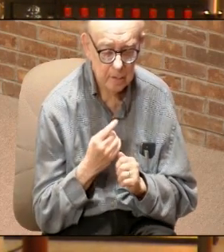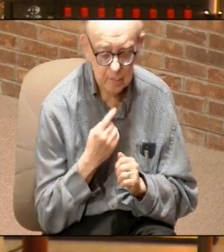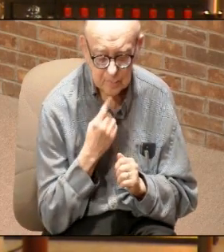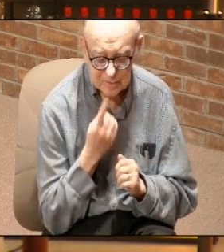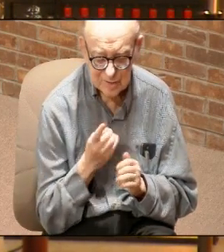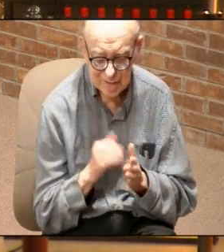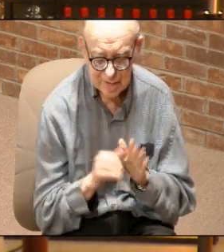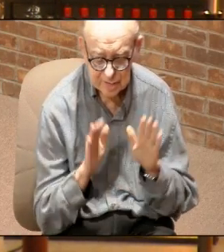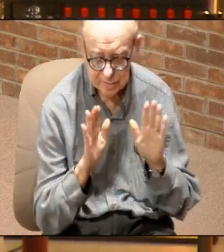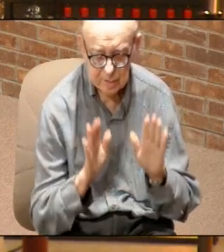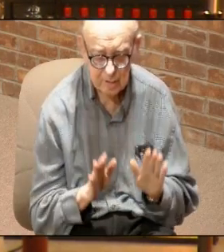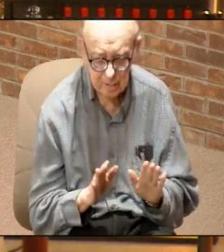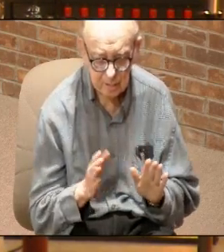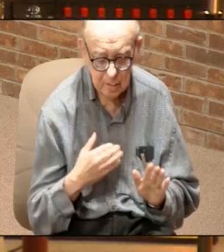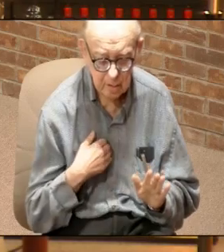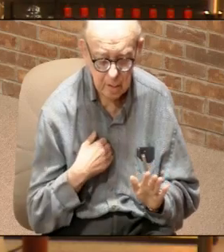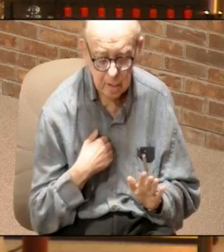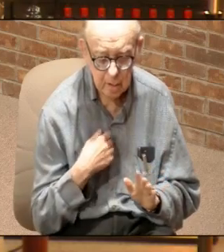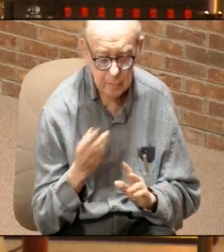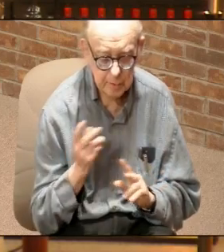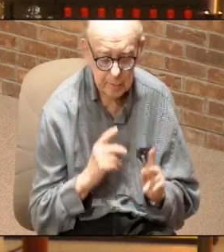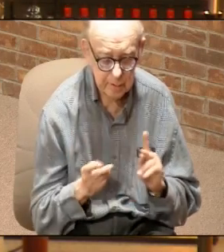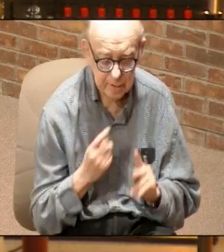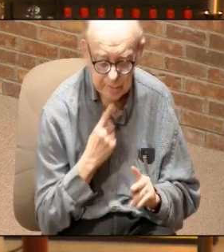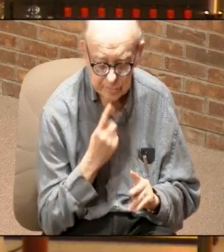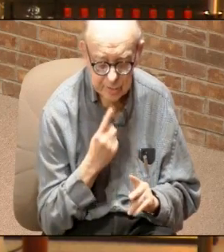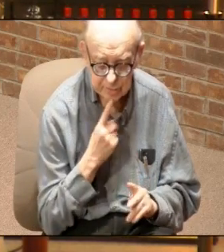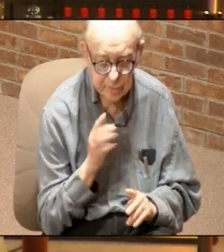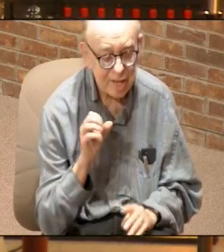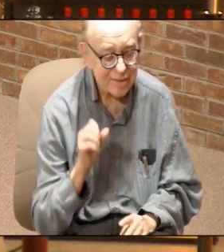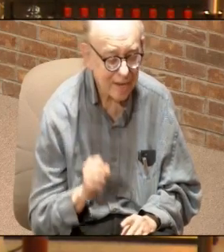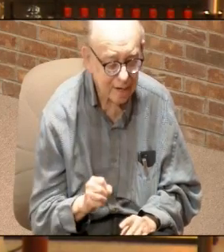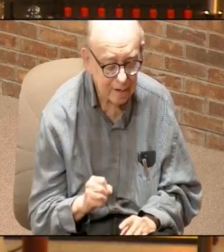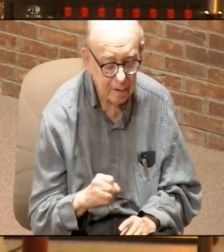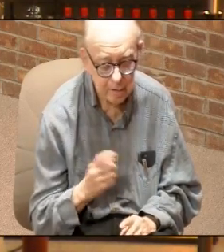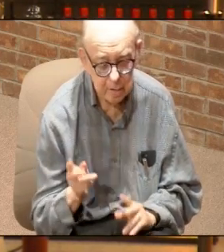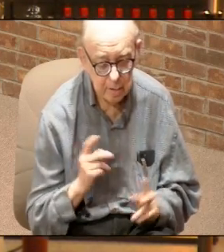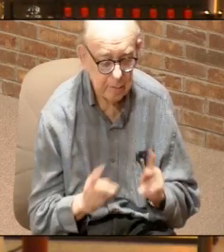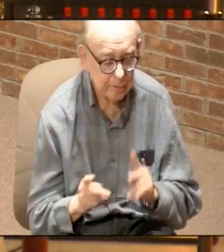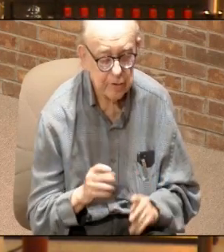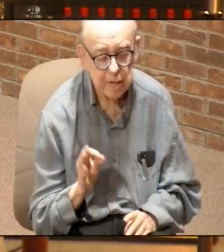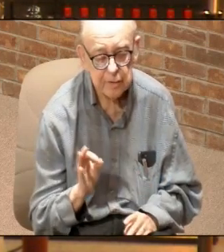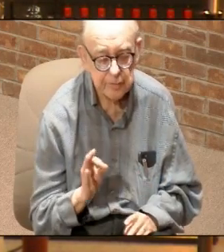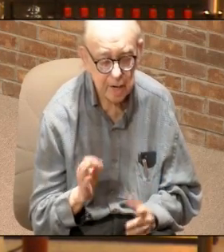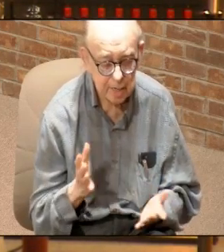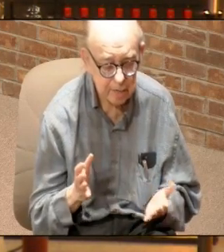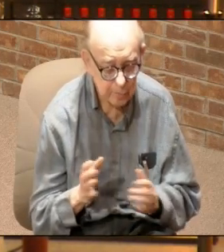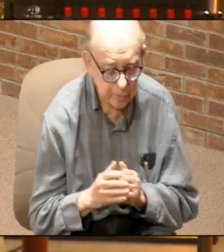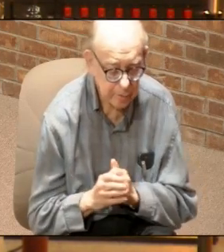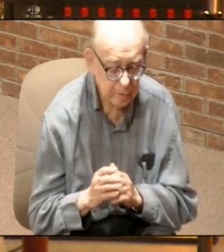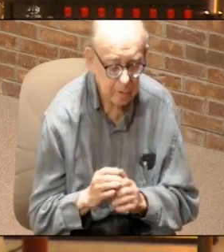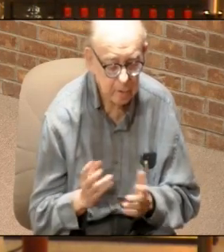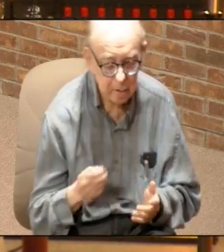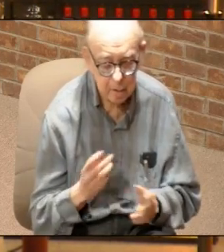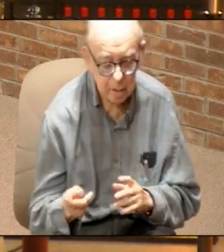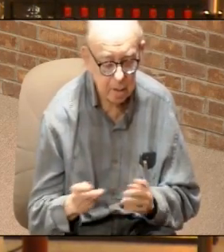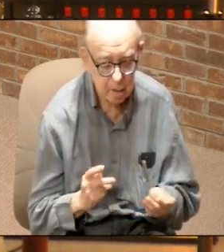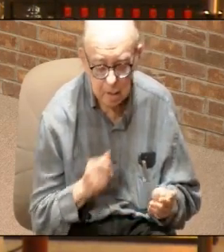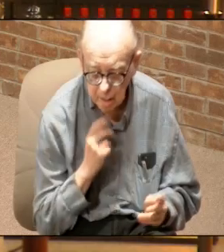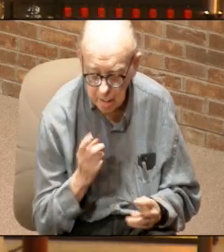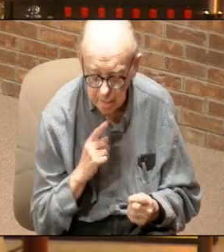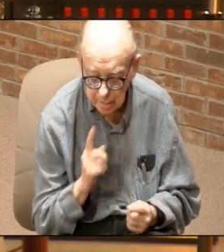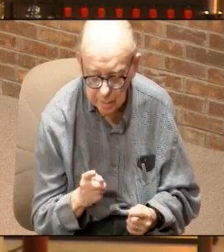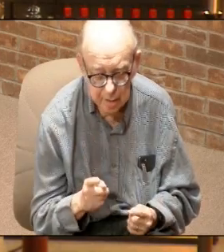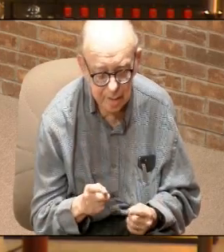Sunday, you have others that will say it's Saturday. Others will say it's Friday. Others will say, well, it's not